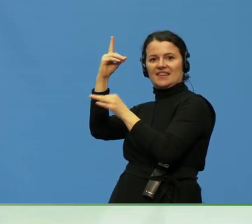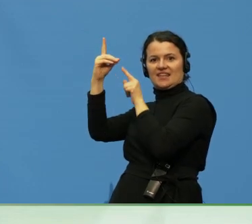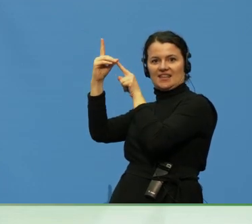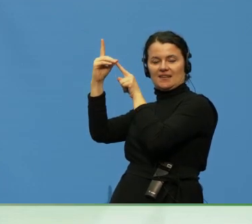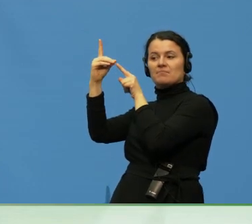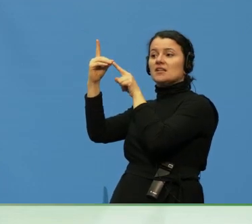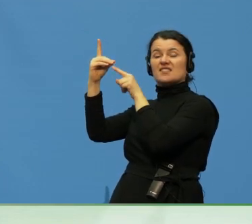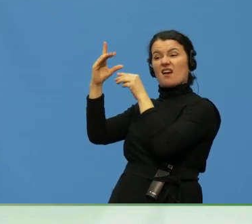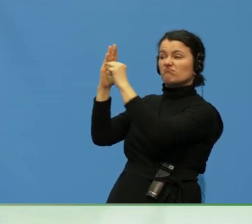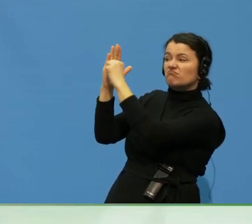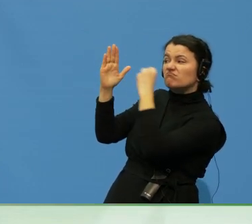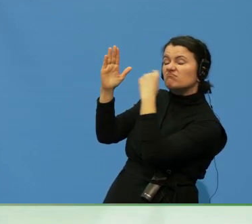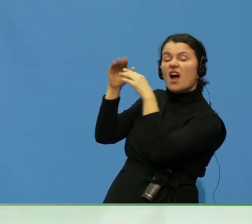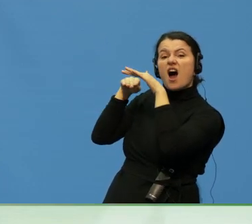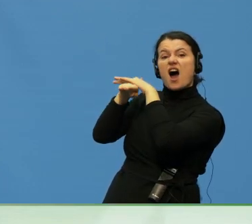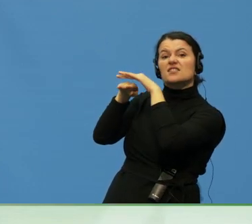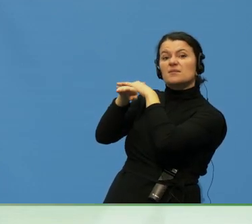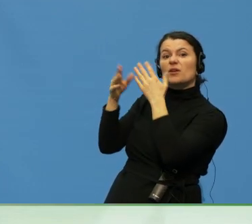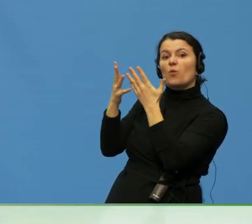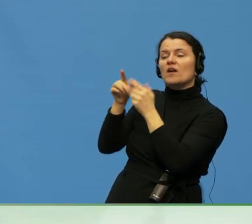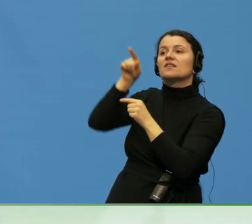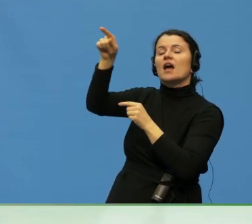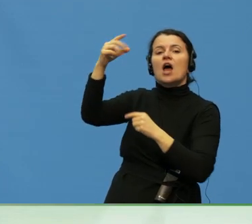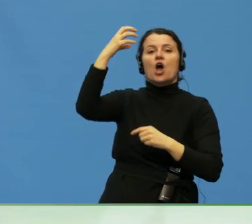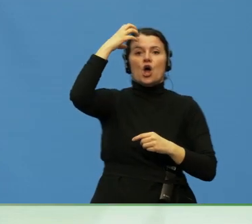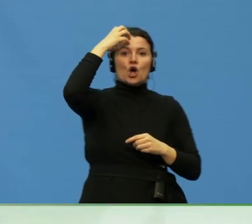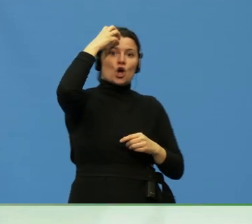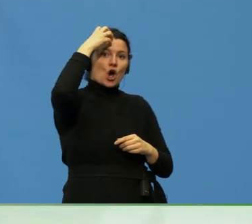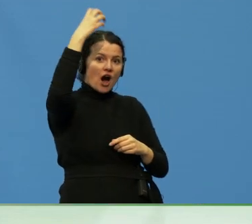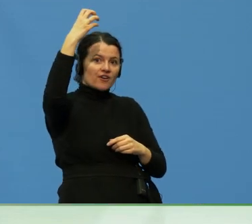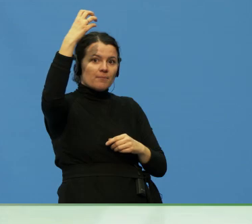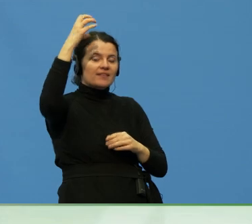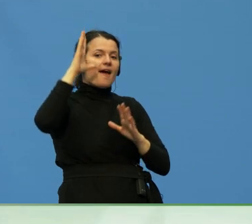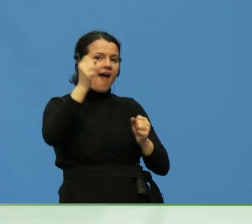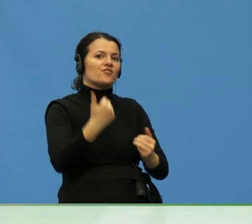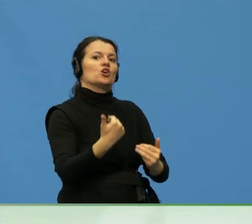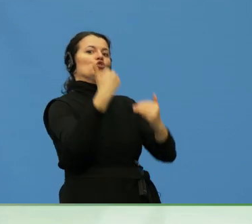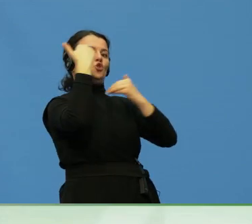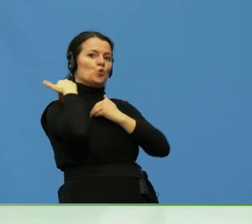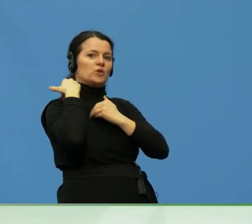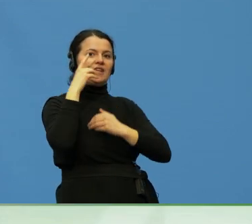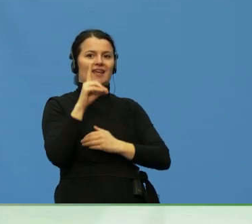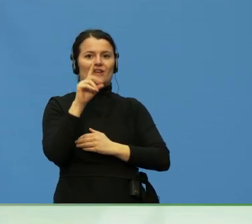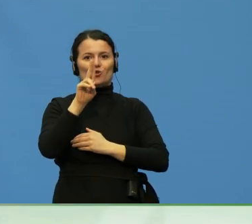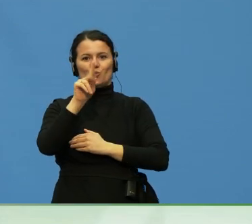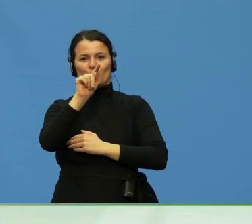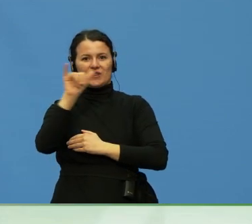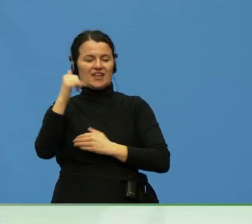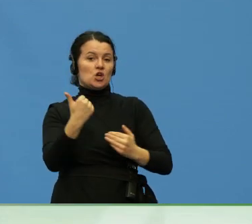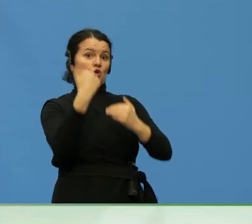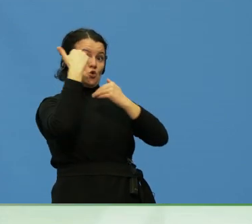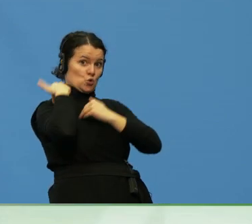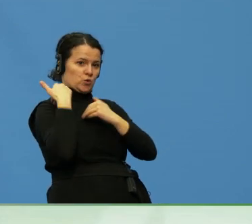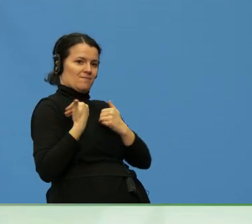on governments. It's not phrased in terms of rights, but interestingly, it's in Article 9, if you have the